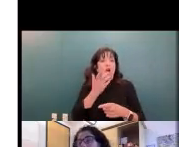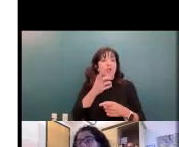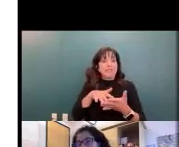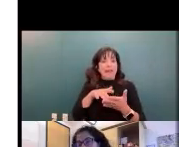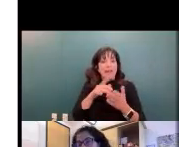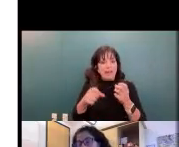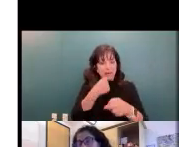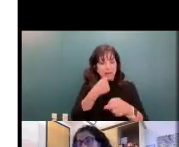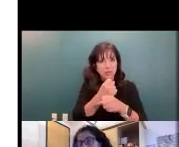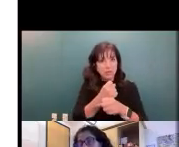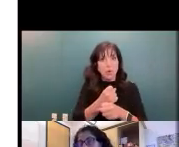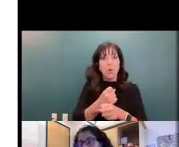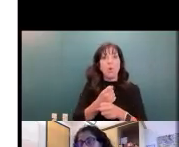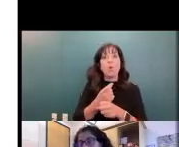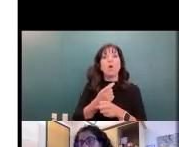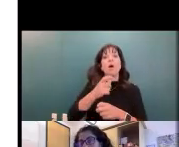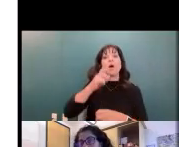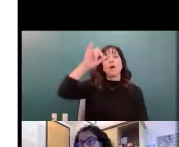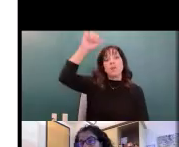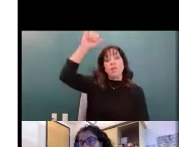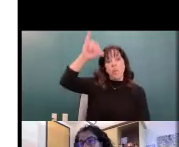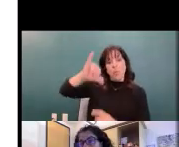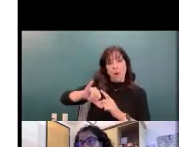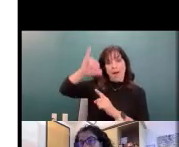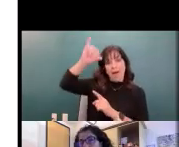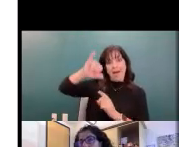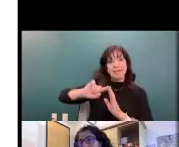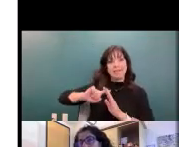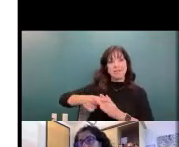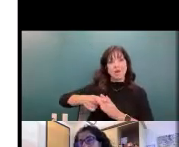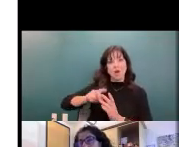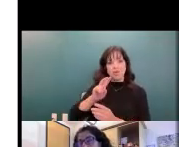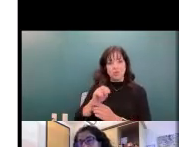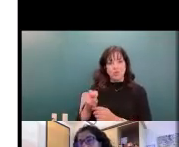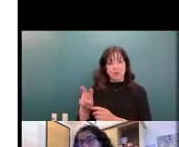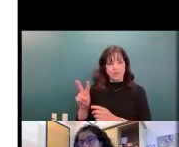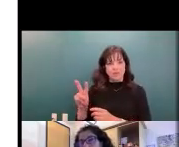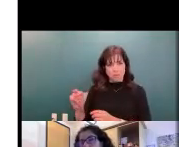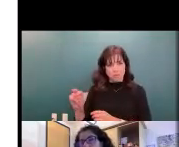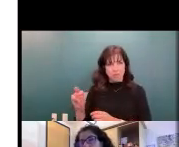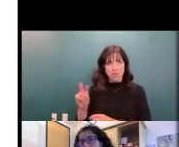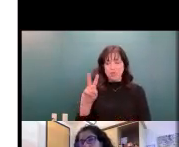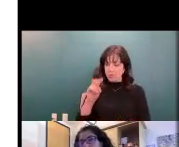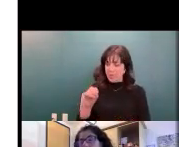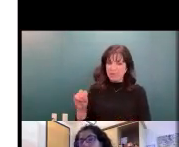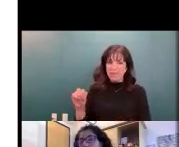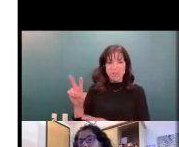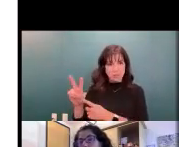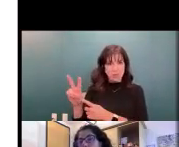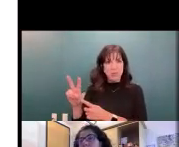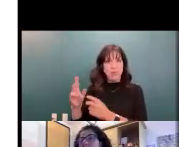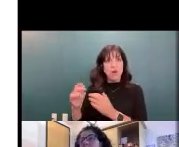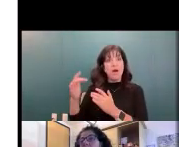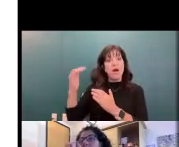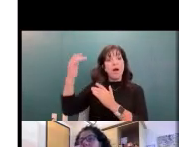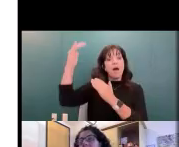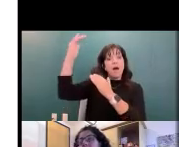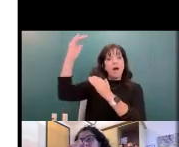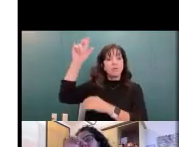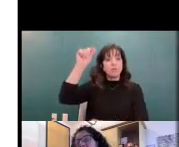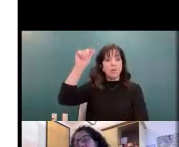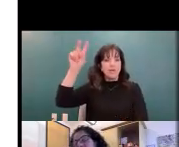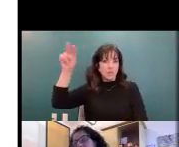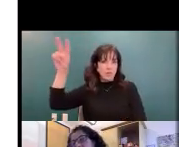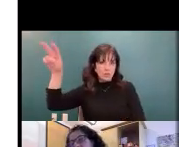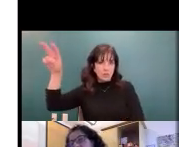on the y-axis, we have the study year starting in 2002 into 2022.